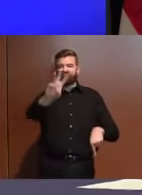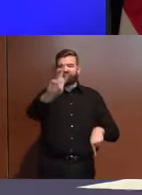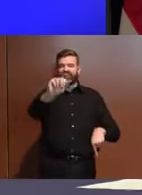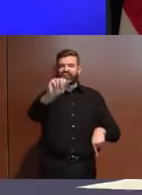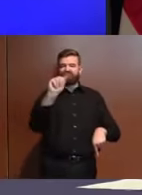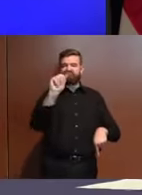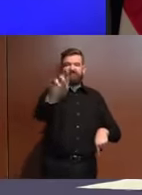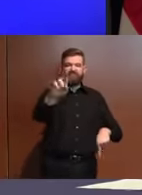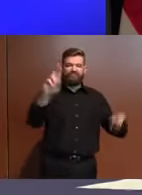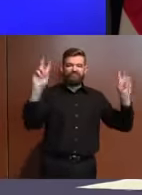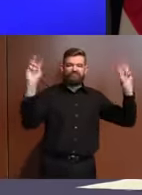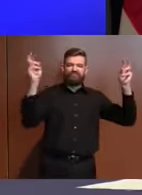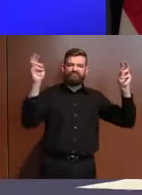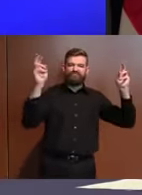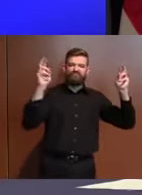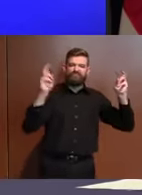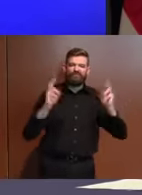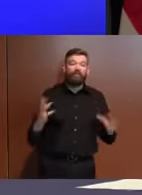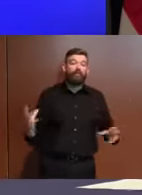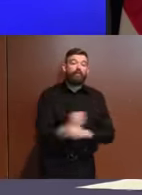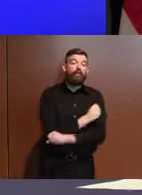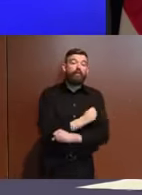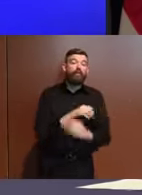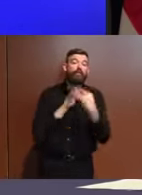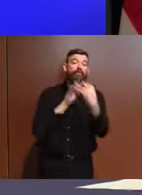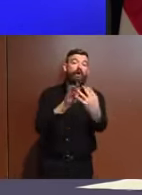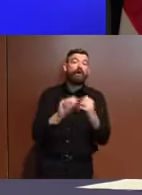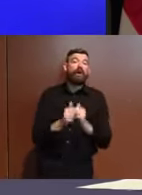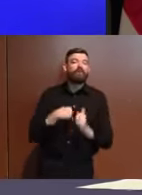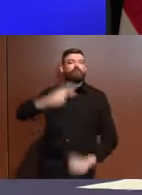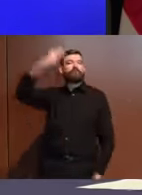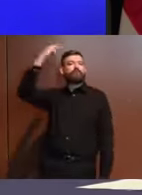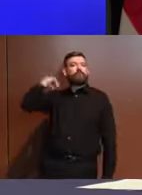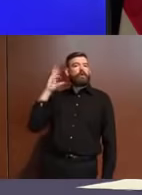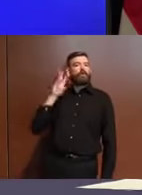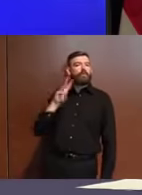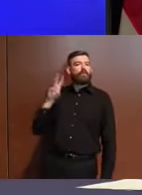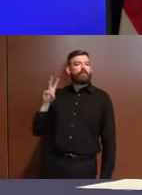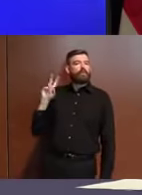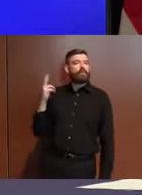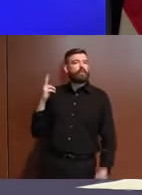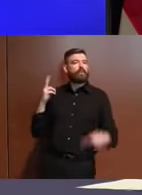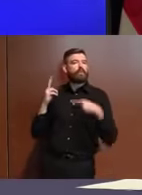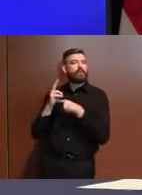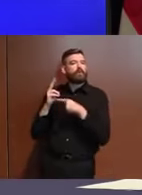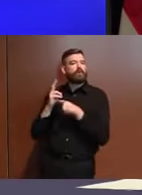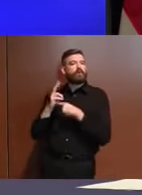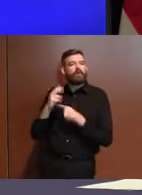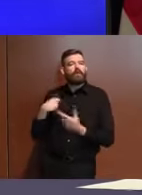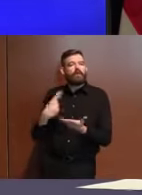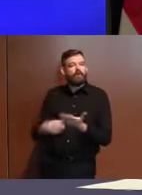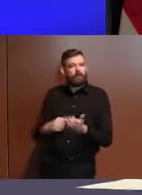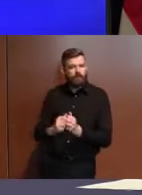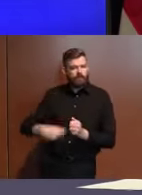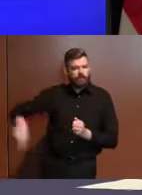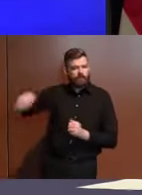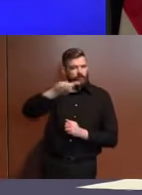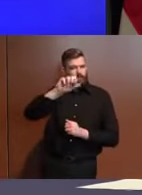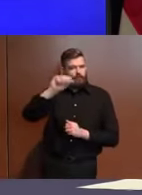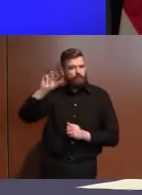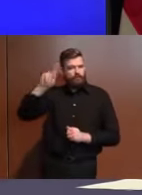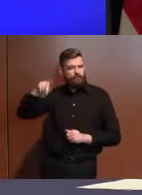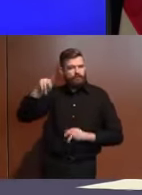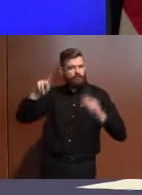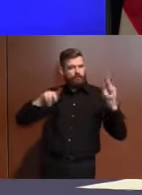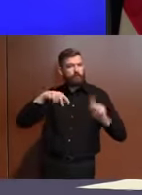war. And I referred to World War II. And it struck me as I was saying that to this particular group, and I think I acknowledged it, Judy